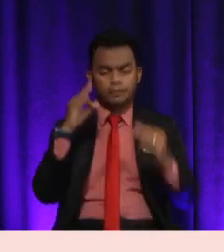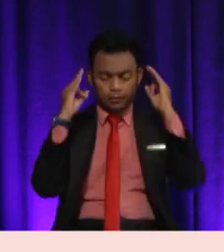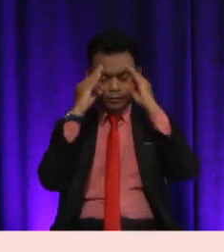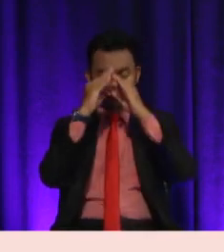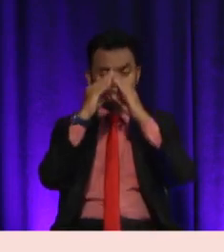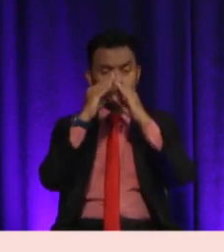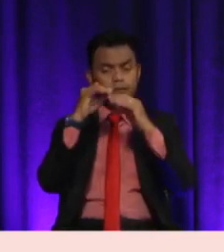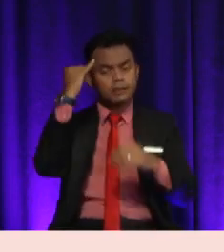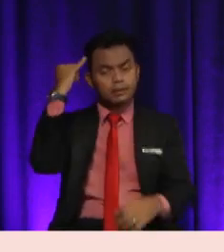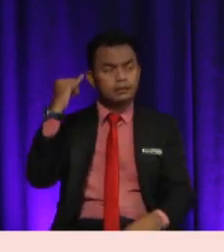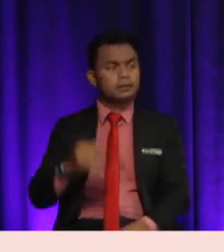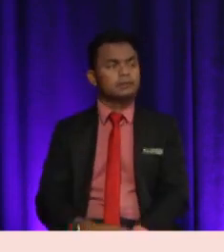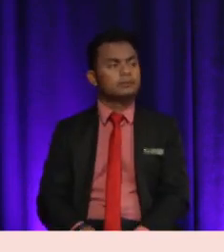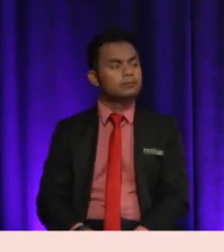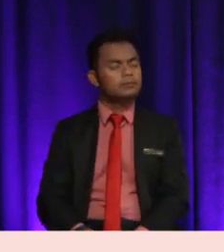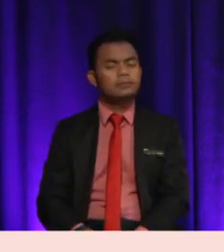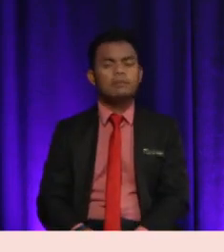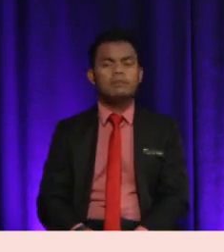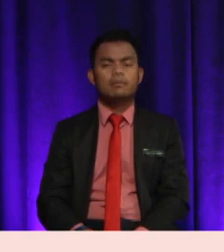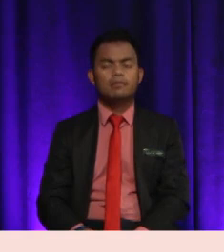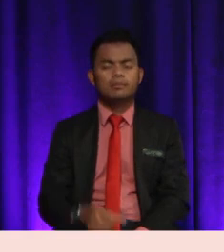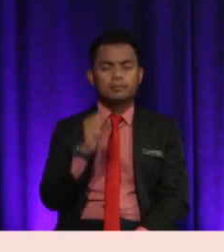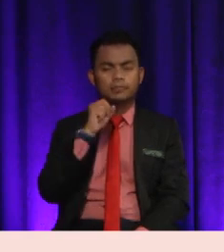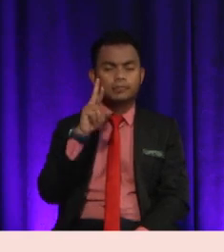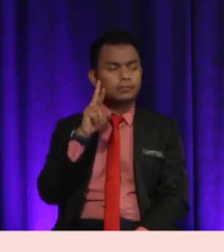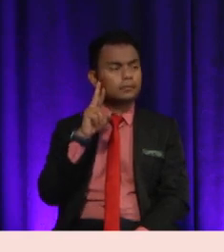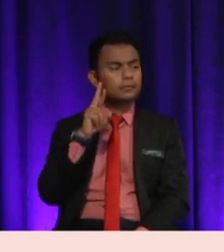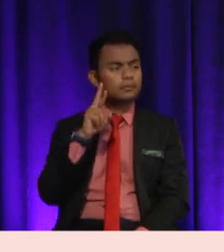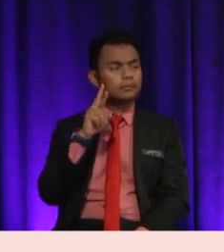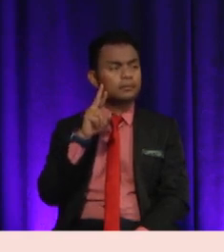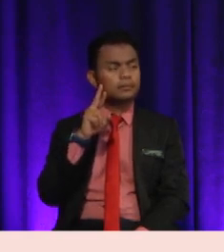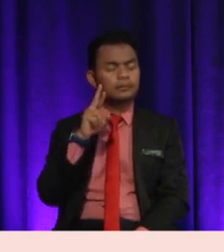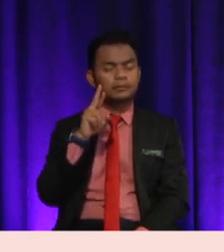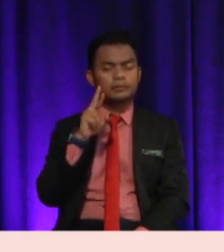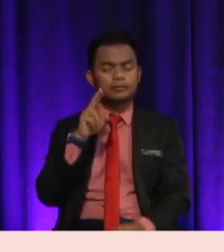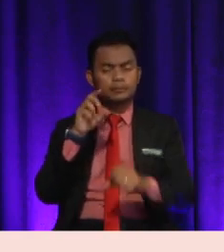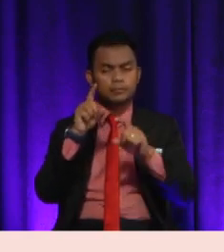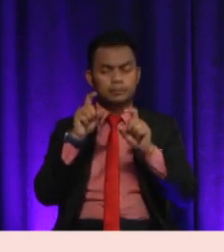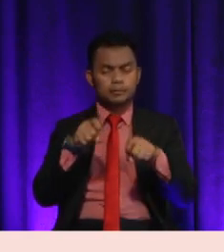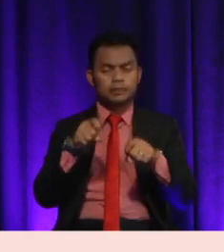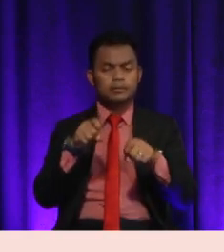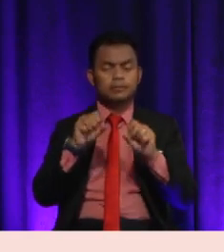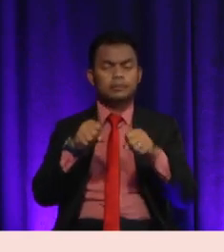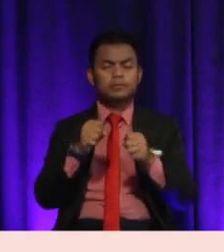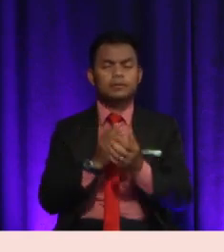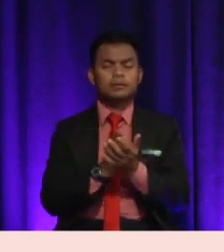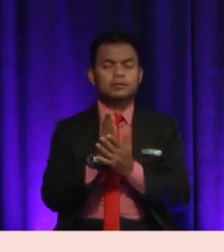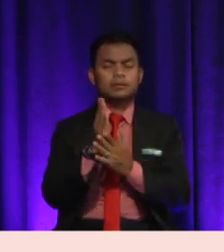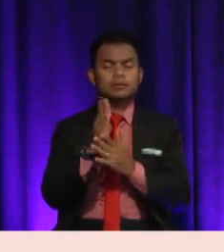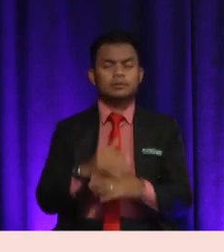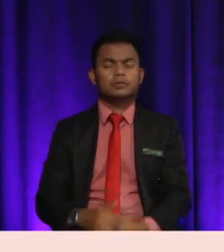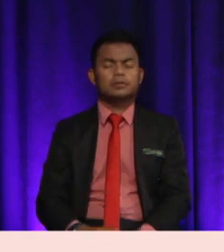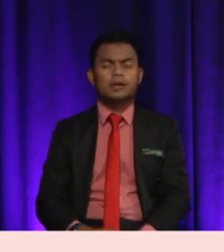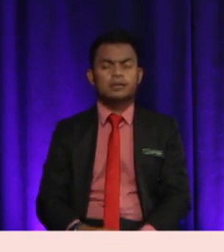last paragraph, it stated that Sarah needs to continuously build a huge house so the ghosts won't bother